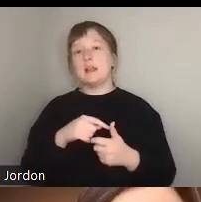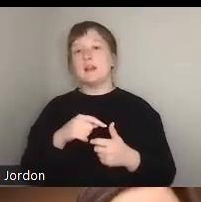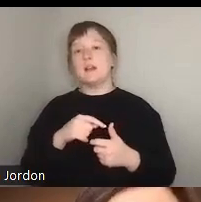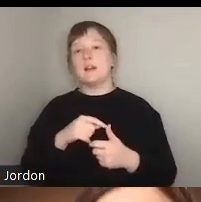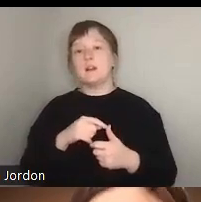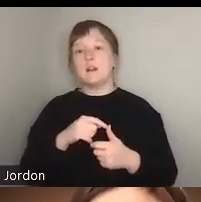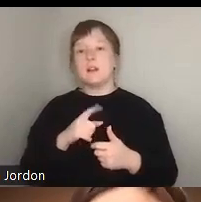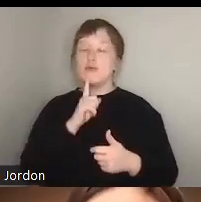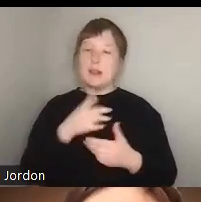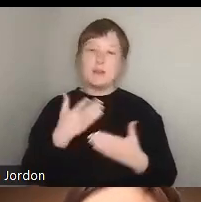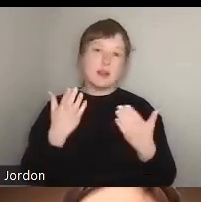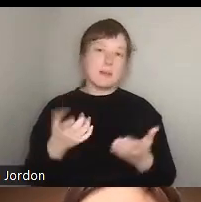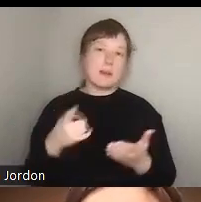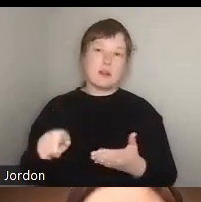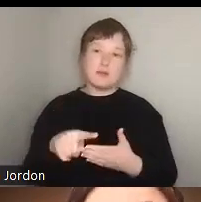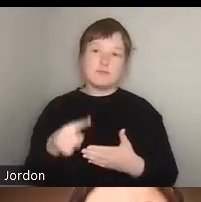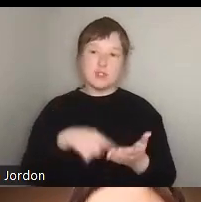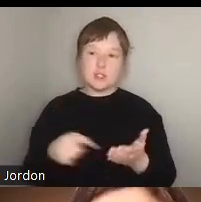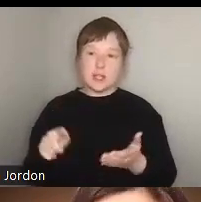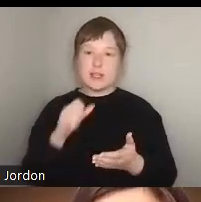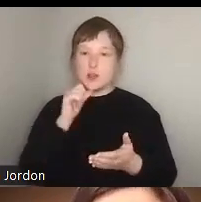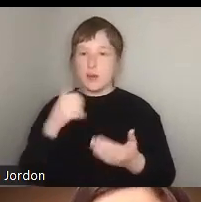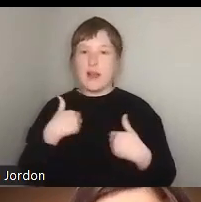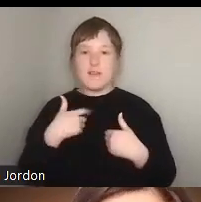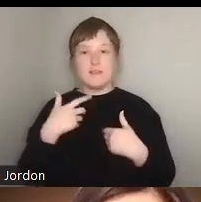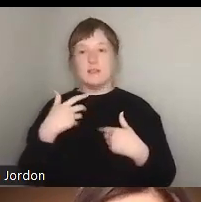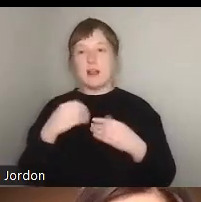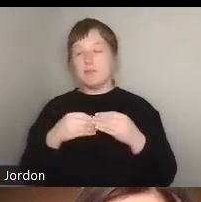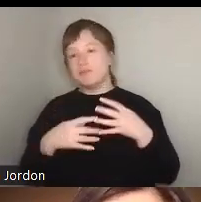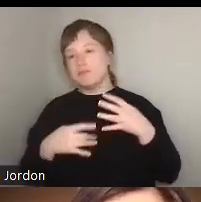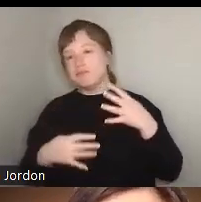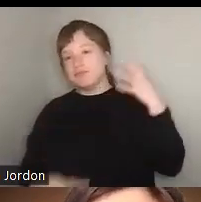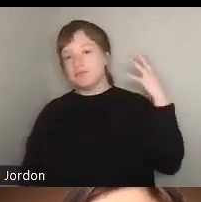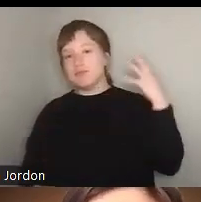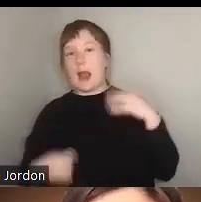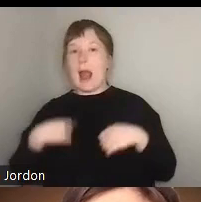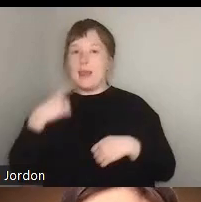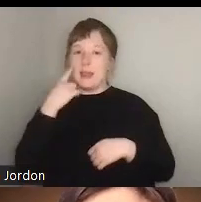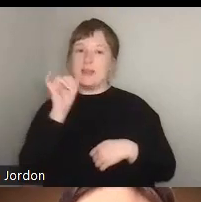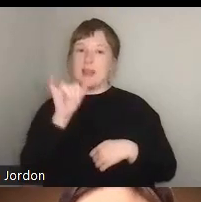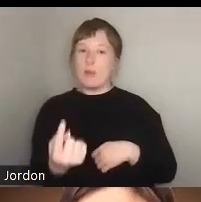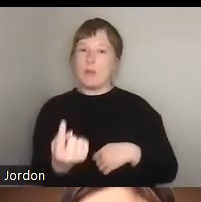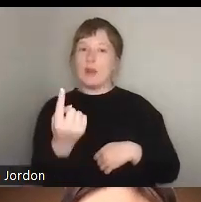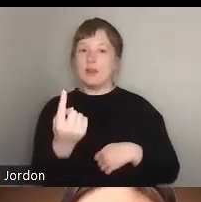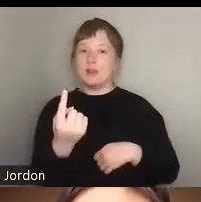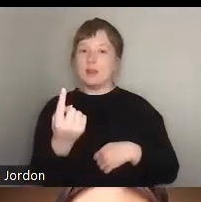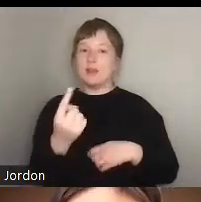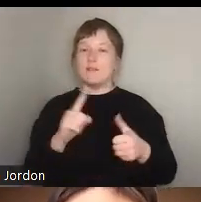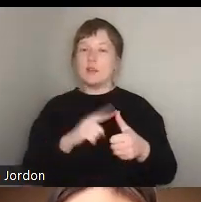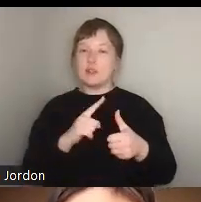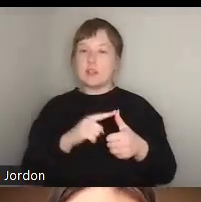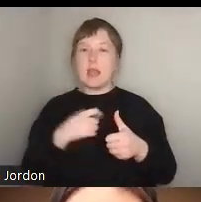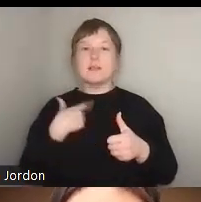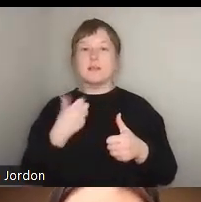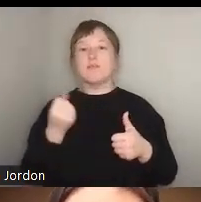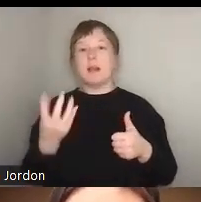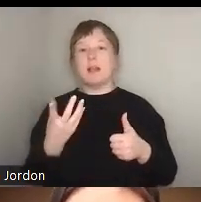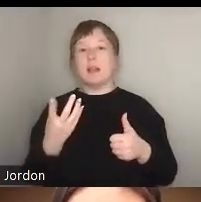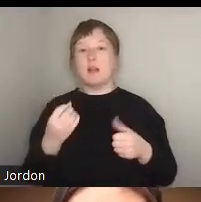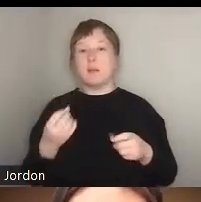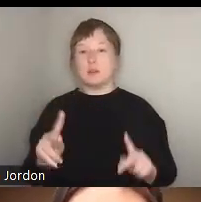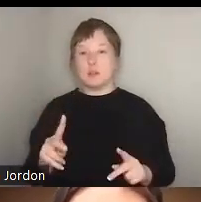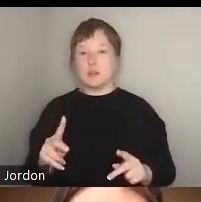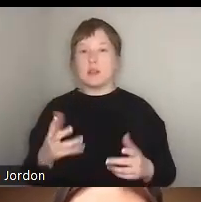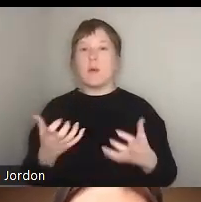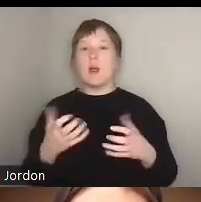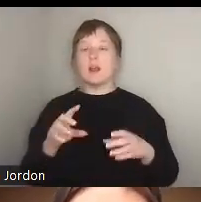really recommend that you check that one out. That's why I don't have a long list of resources, because I think this is one that has a lot of the pieces there. And I did also want to include